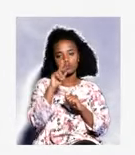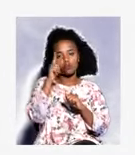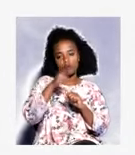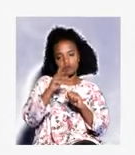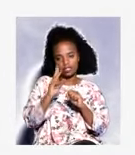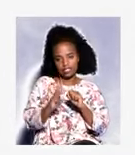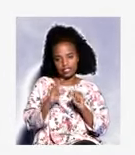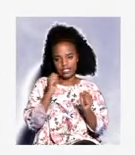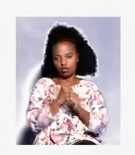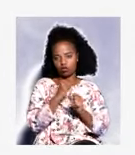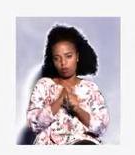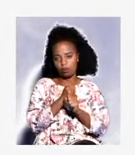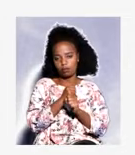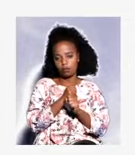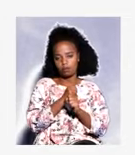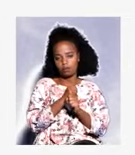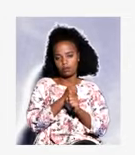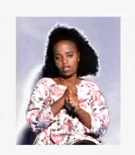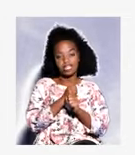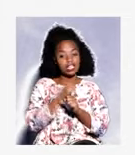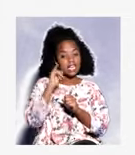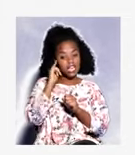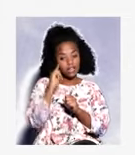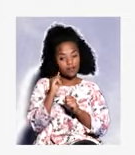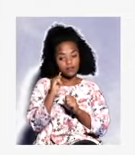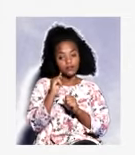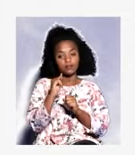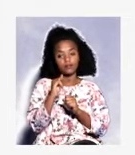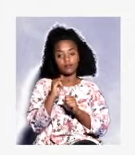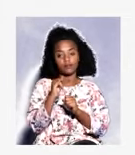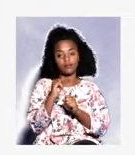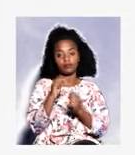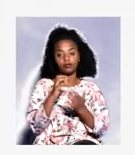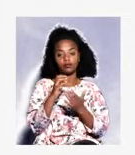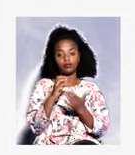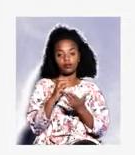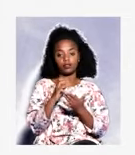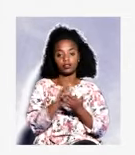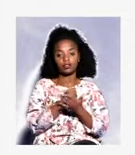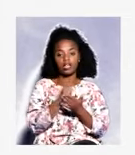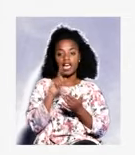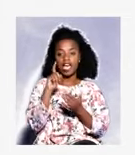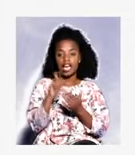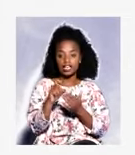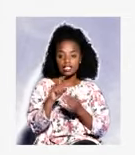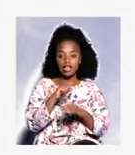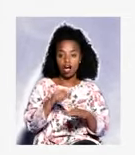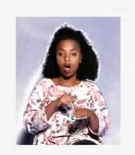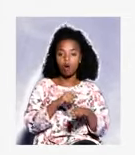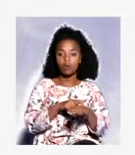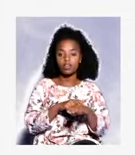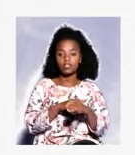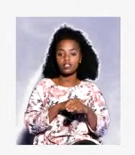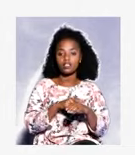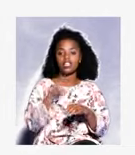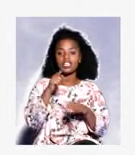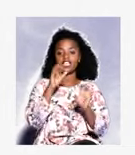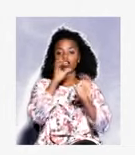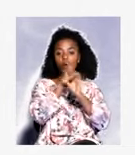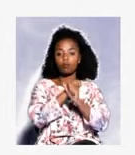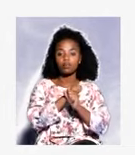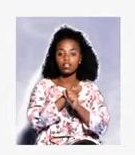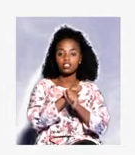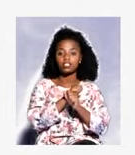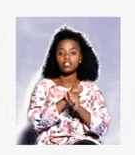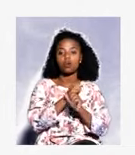the job. If take variable x, in x hour, he completes, where